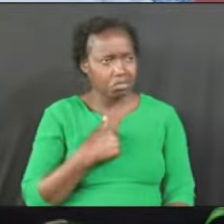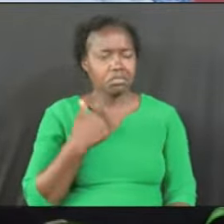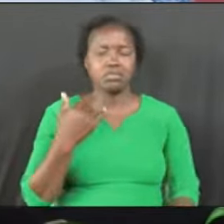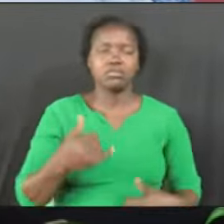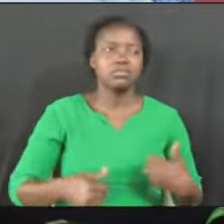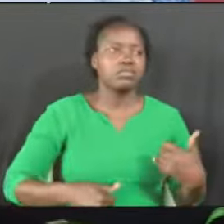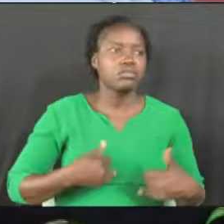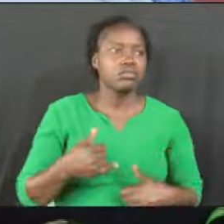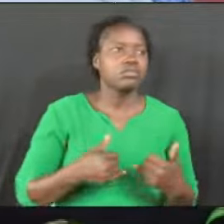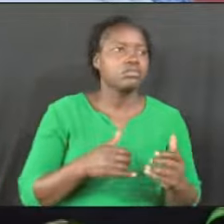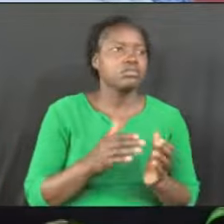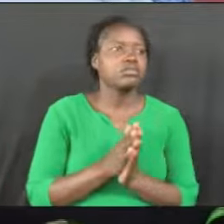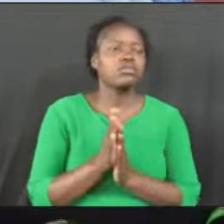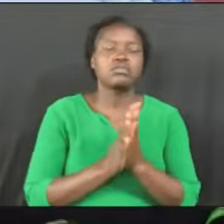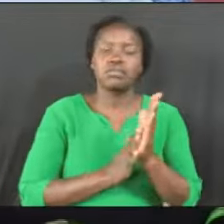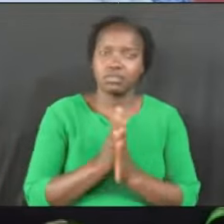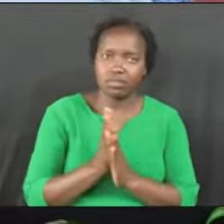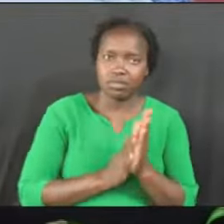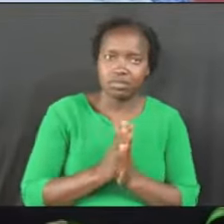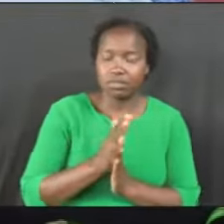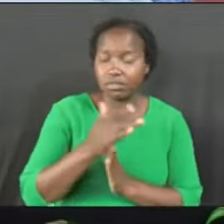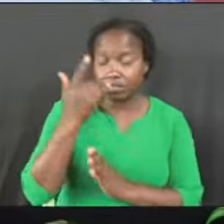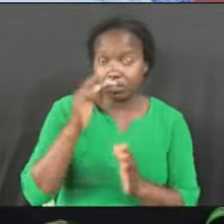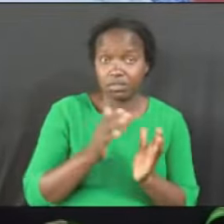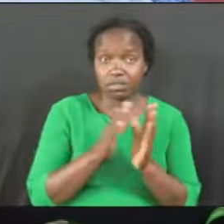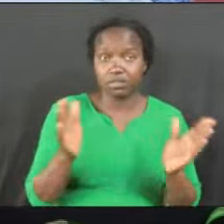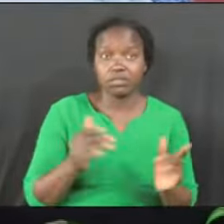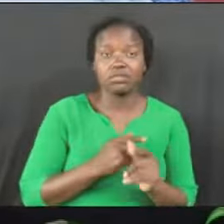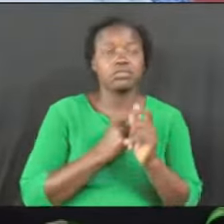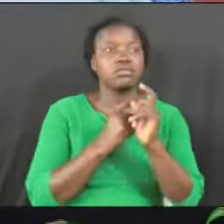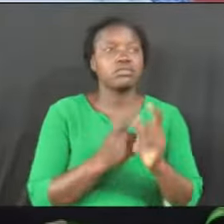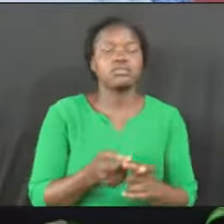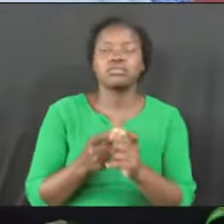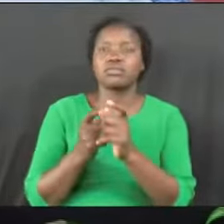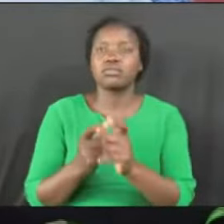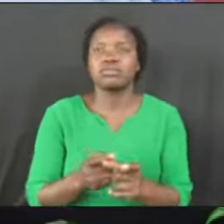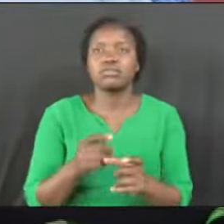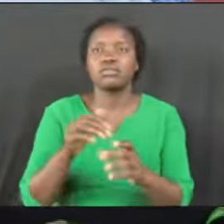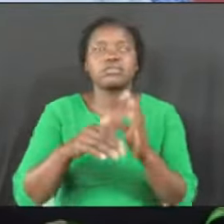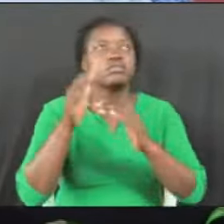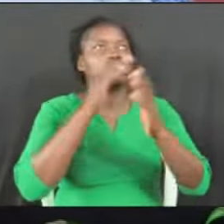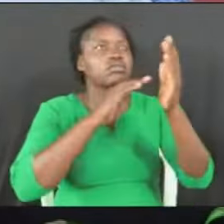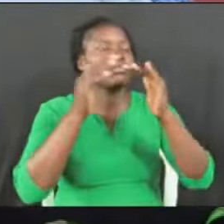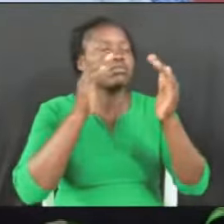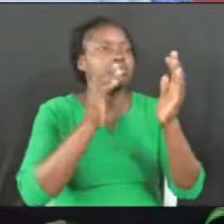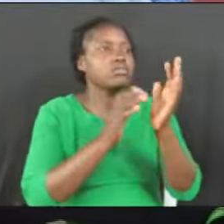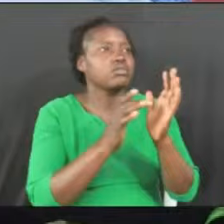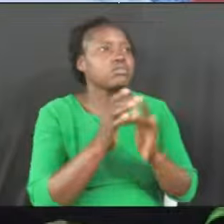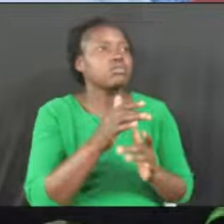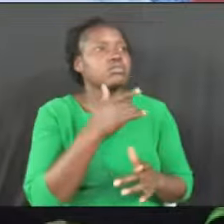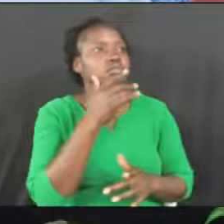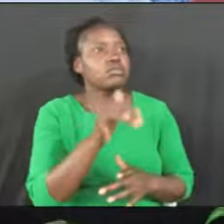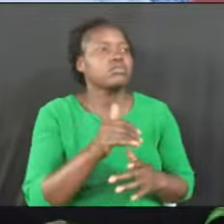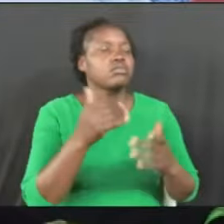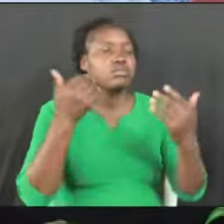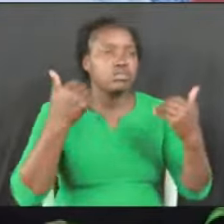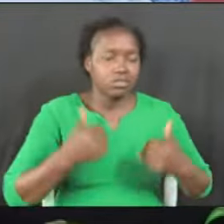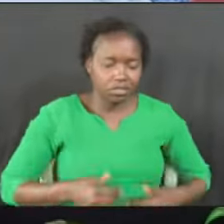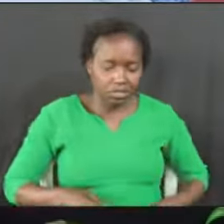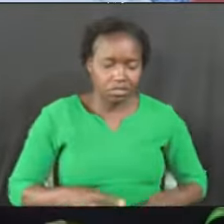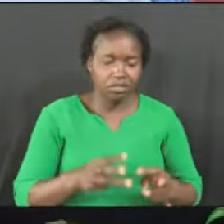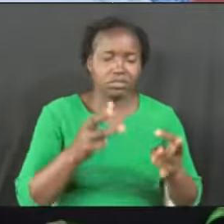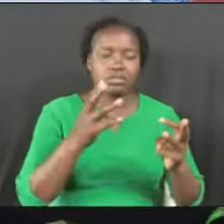be exceedingly glad, for great is your reward in heaven. Jesus said, I am the way,